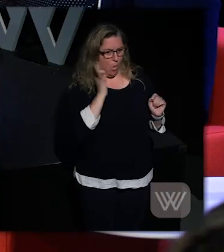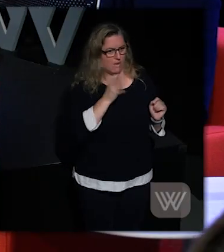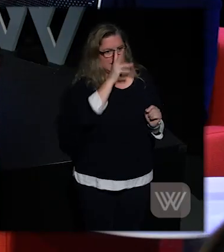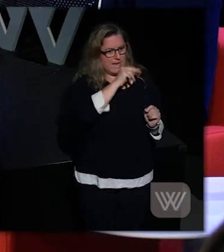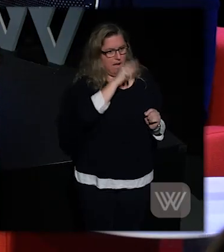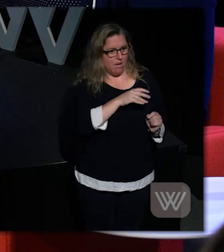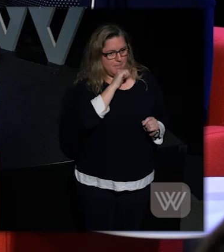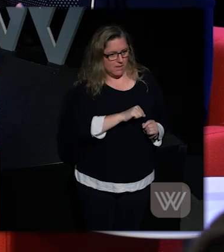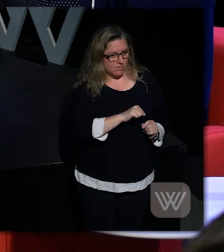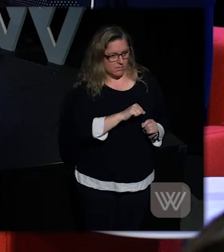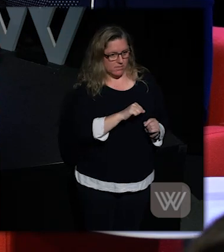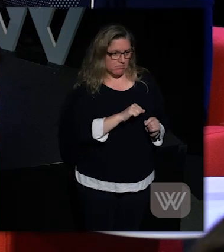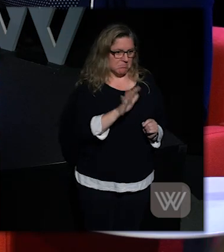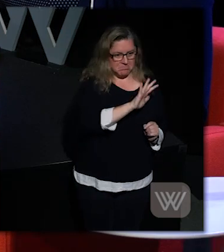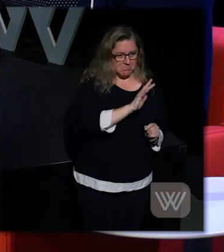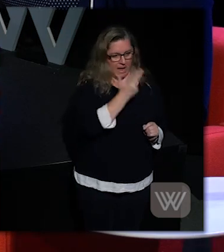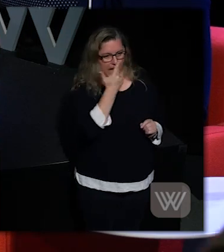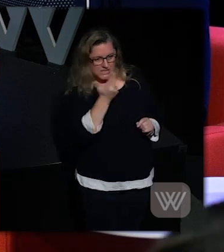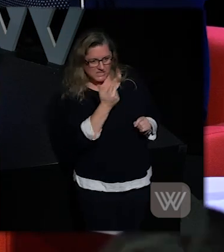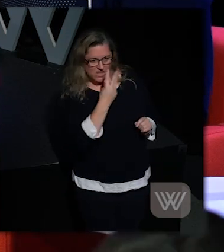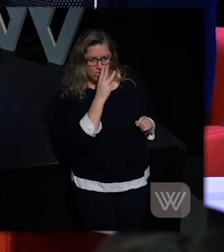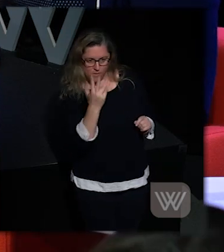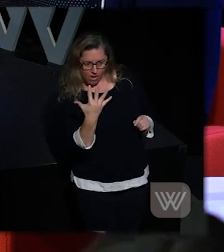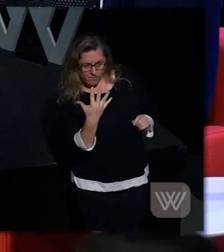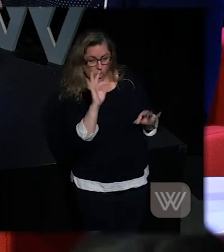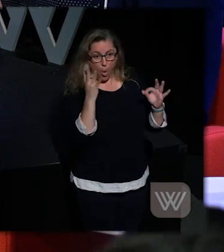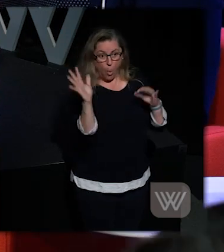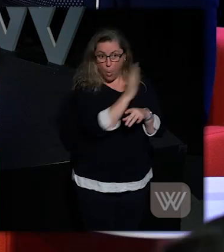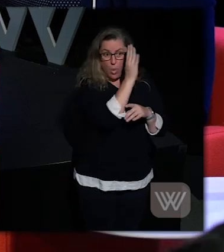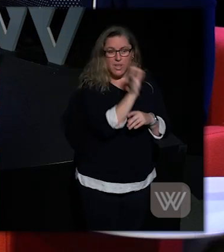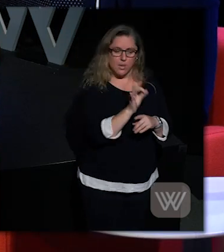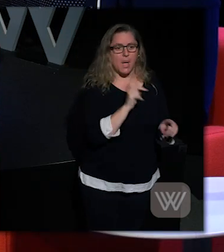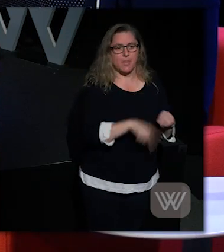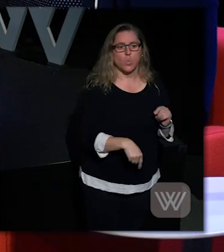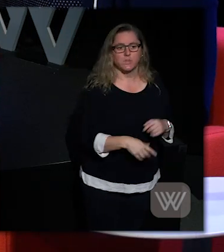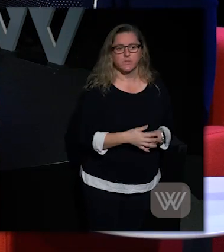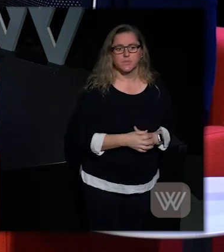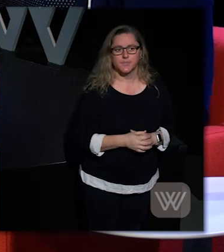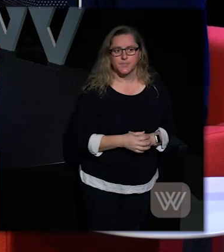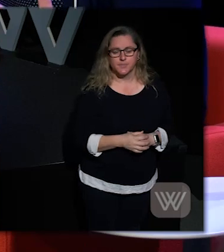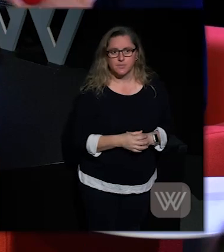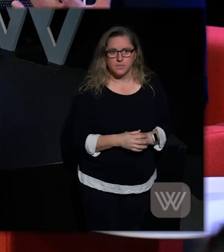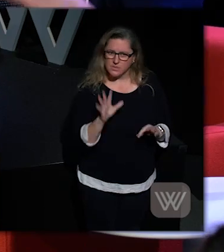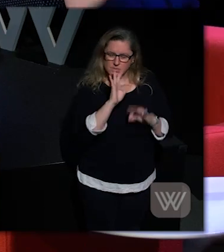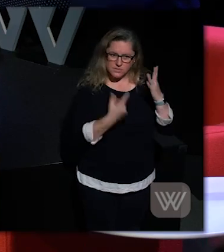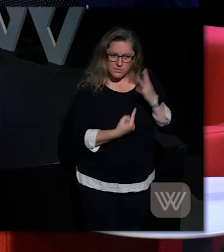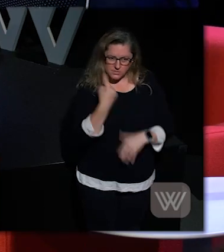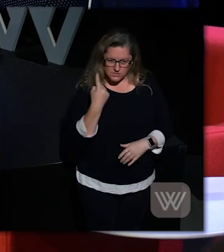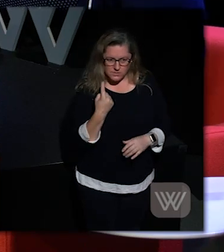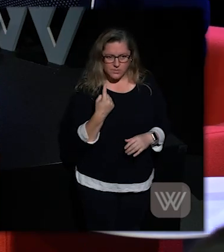men, sort of 18 to 35. Not exclusively, but mainly. What happened